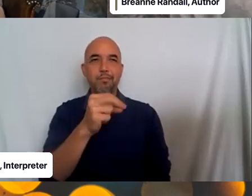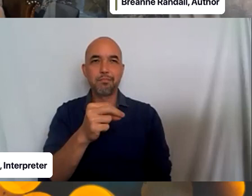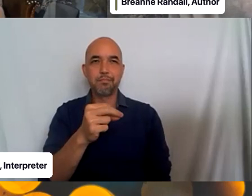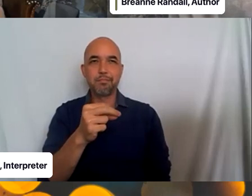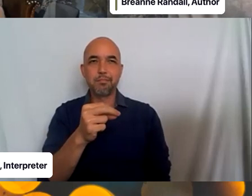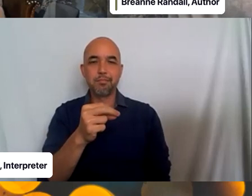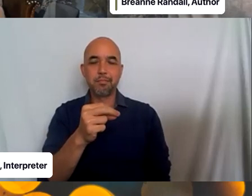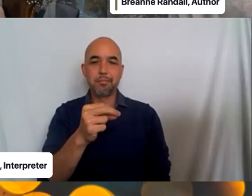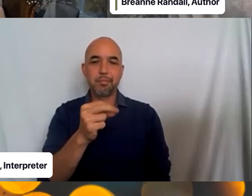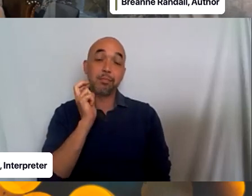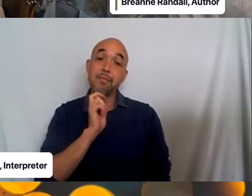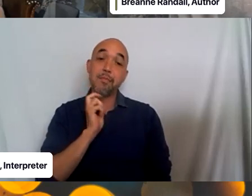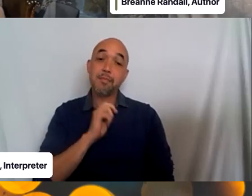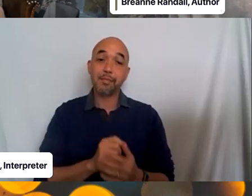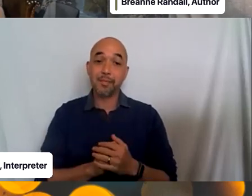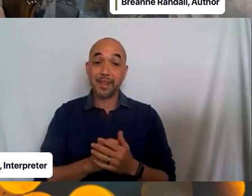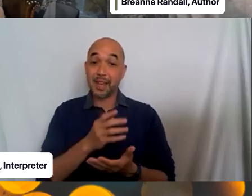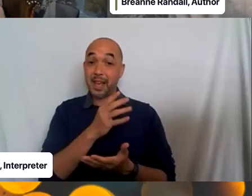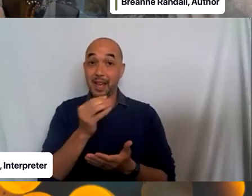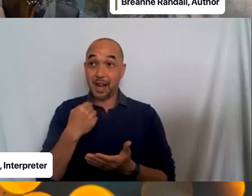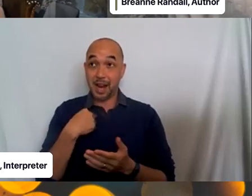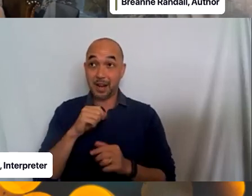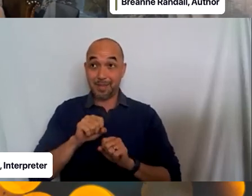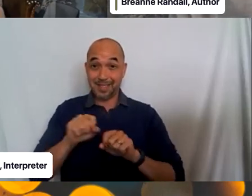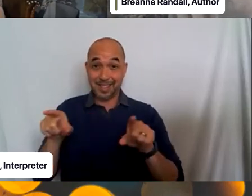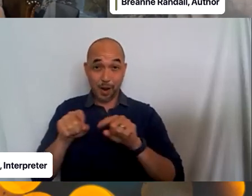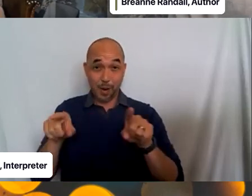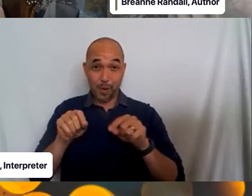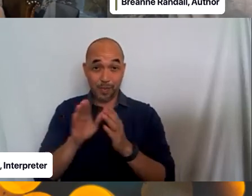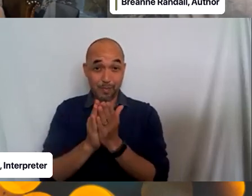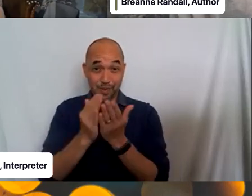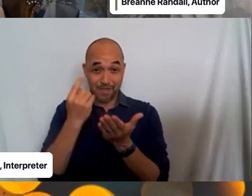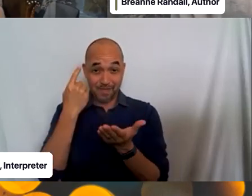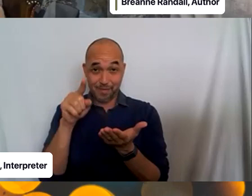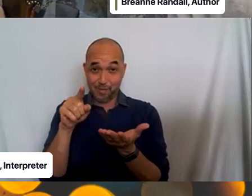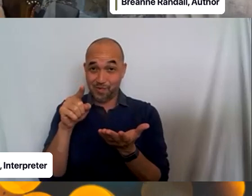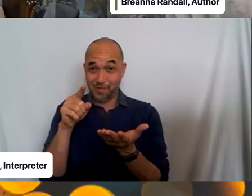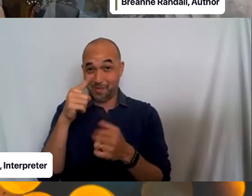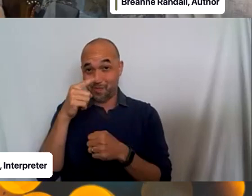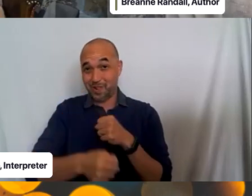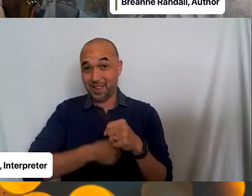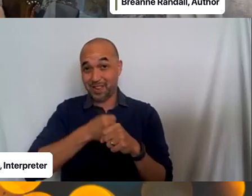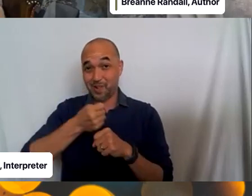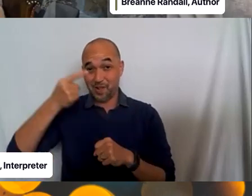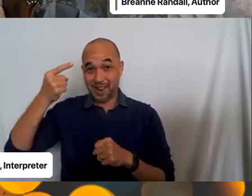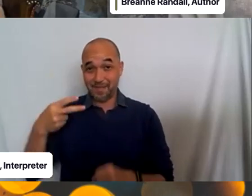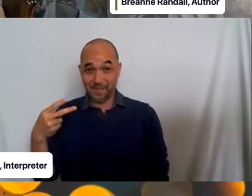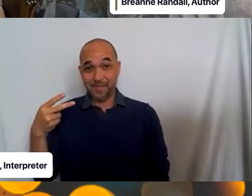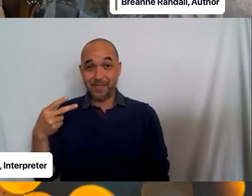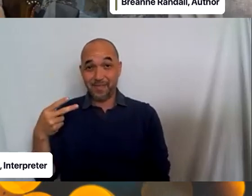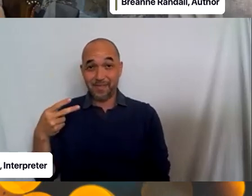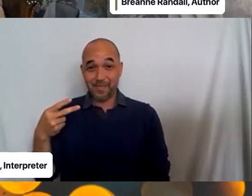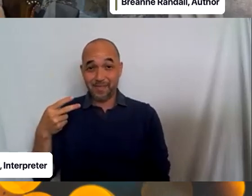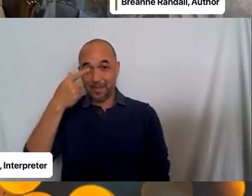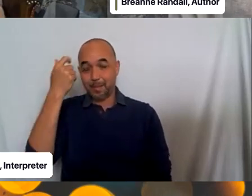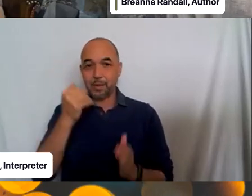Right. And I had been querying that book for about a year and a half, because a lot of the times it can